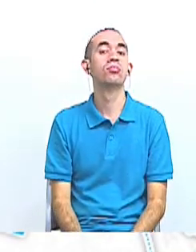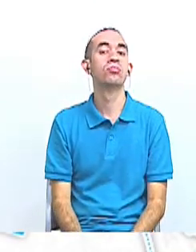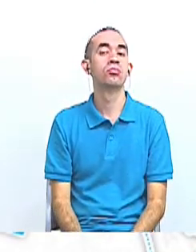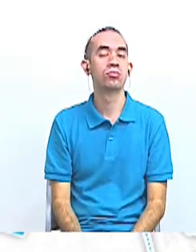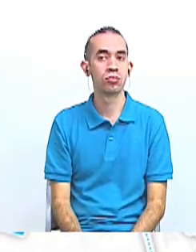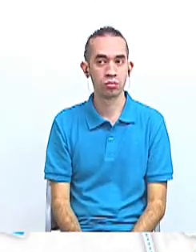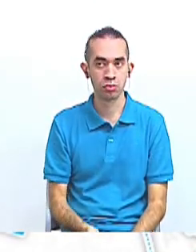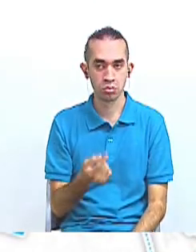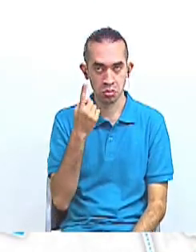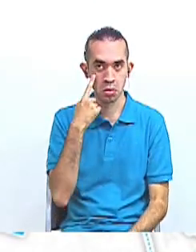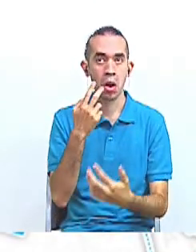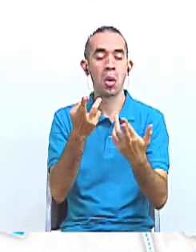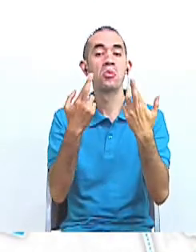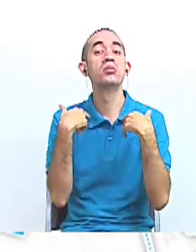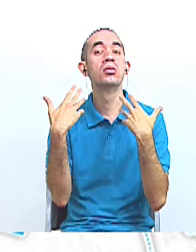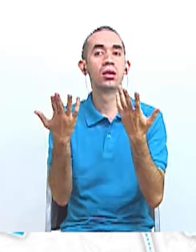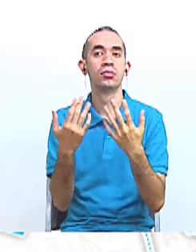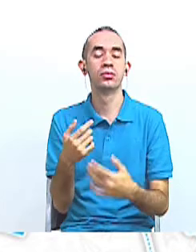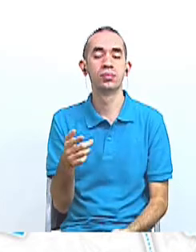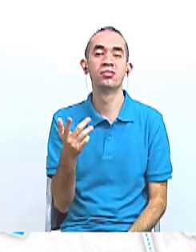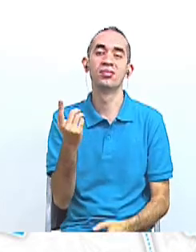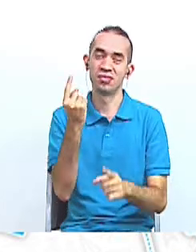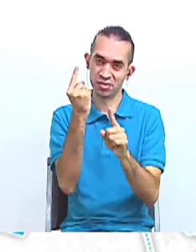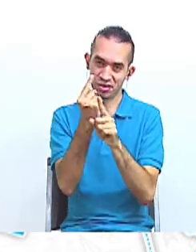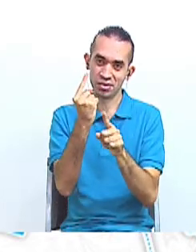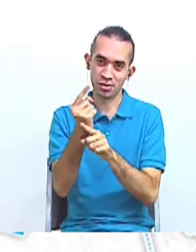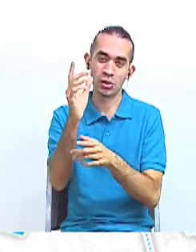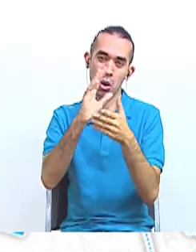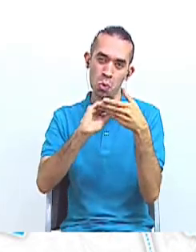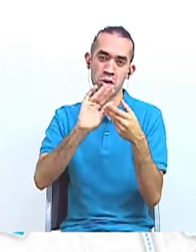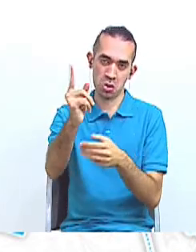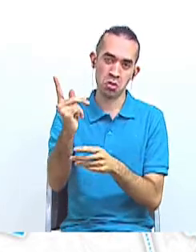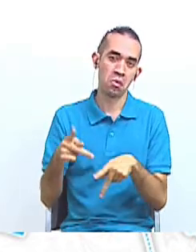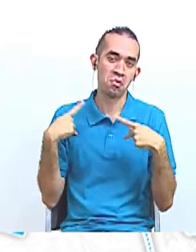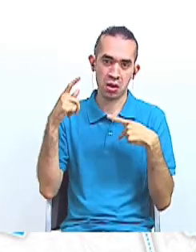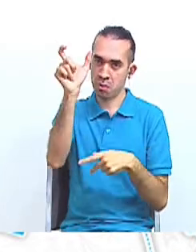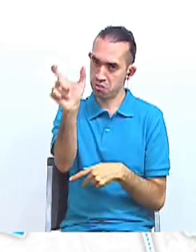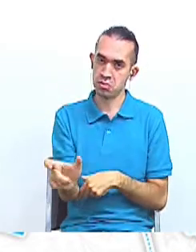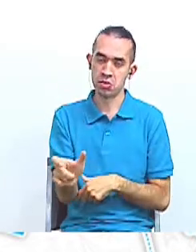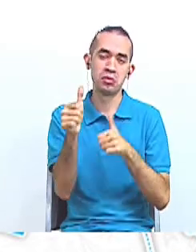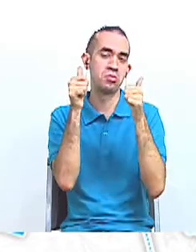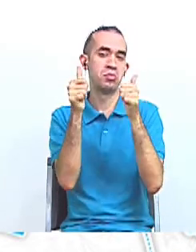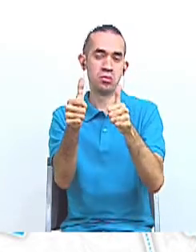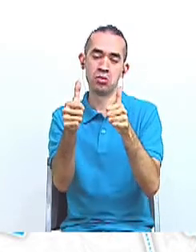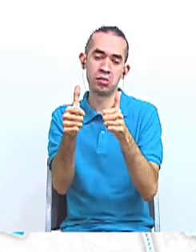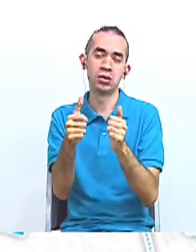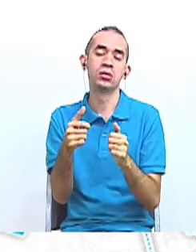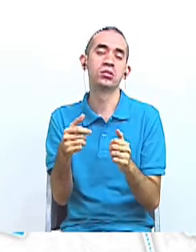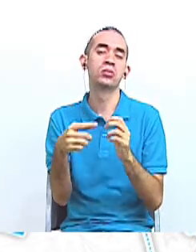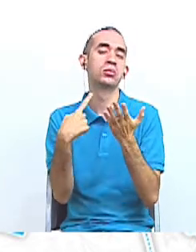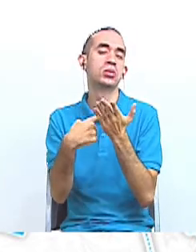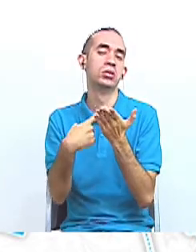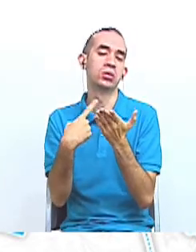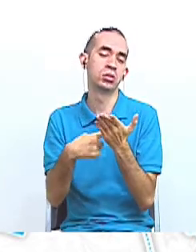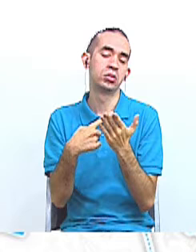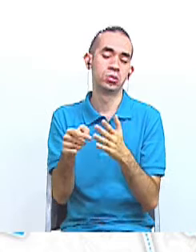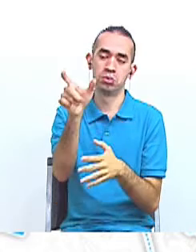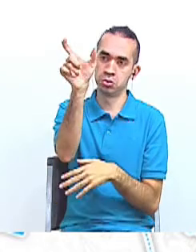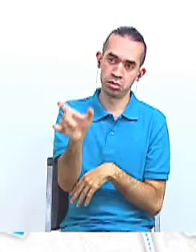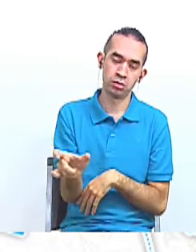Let's look at the answer. So it is a biography. Very good. We're actually talking about someone.